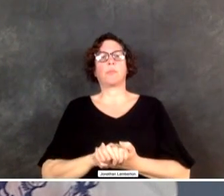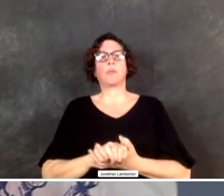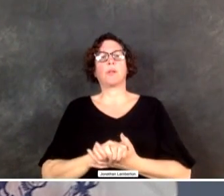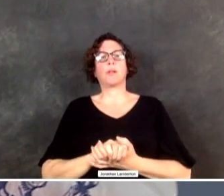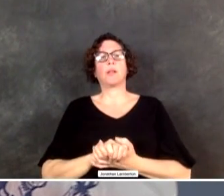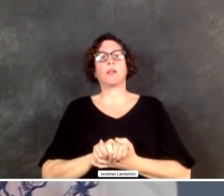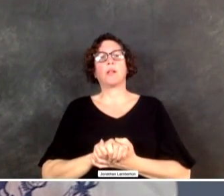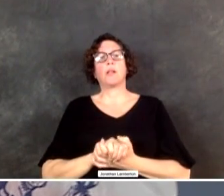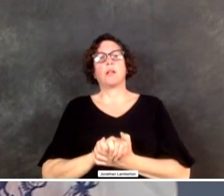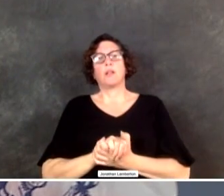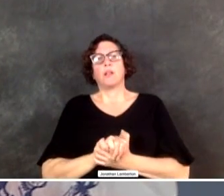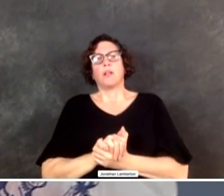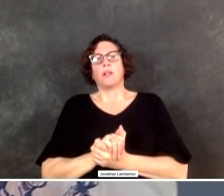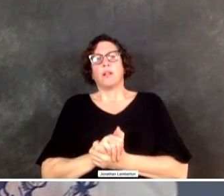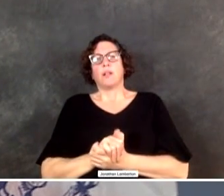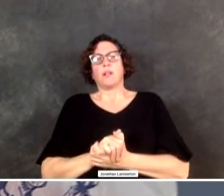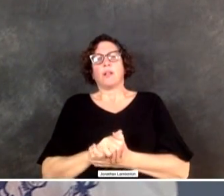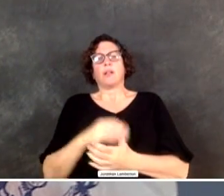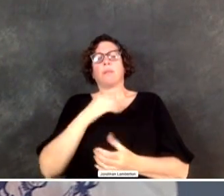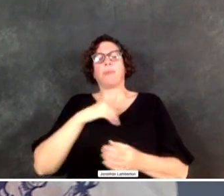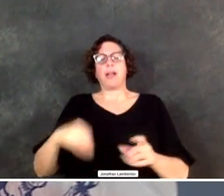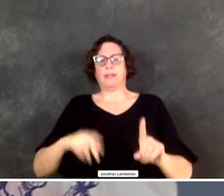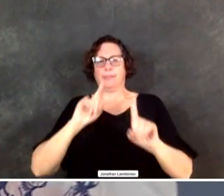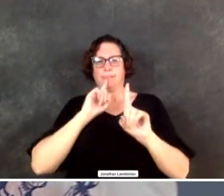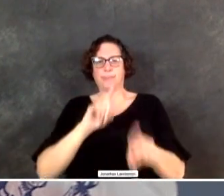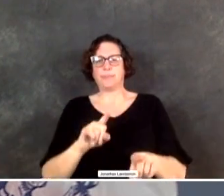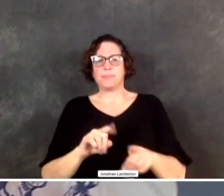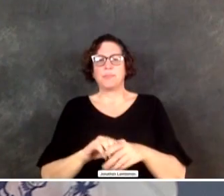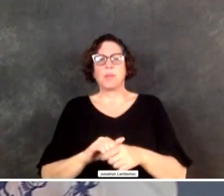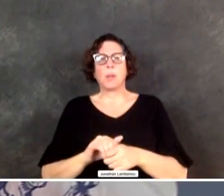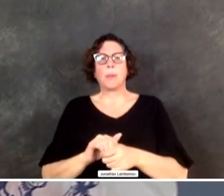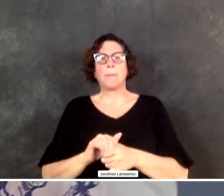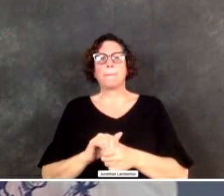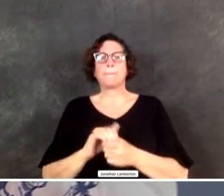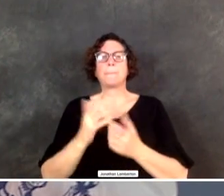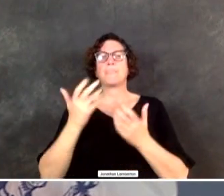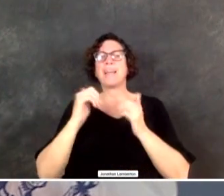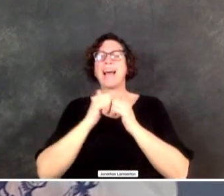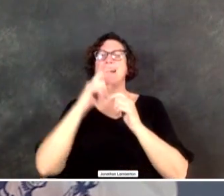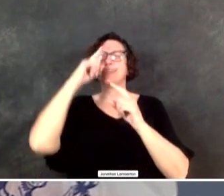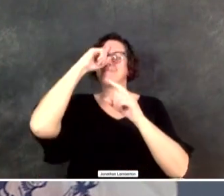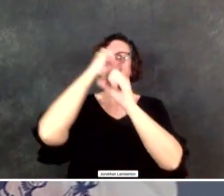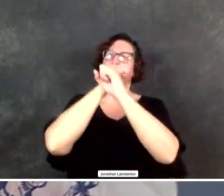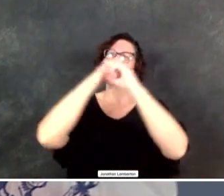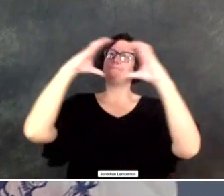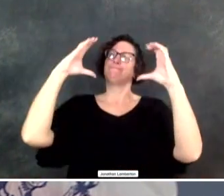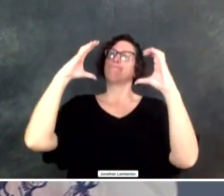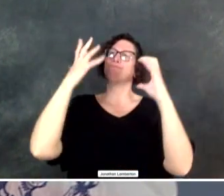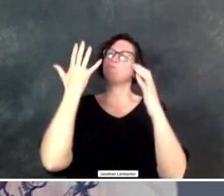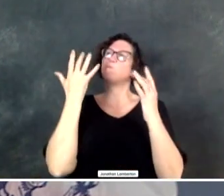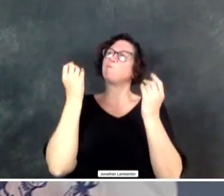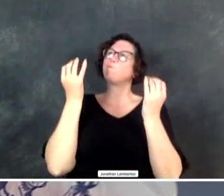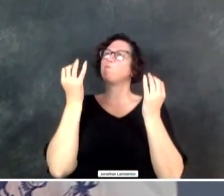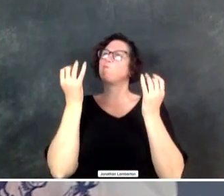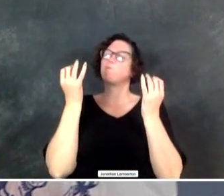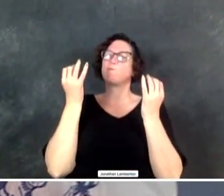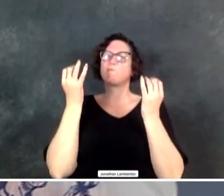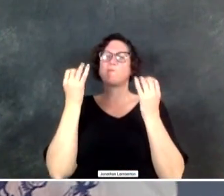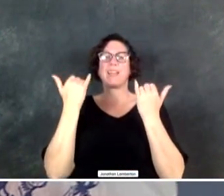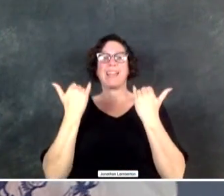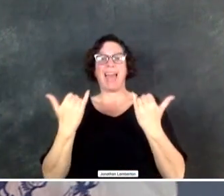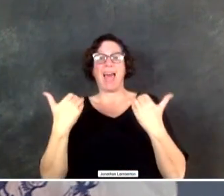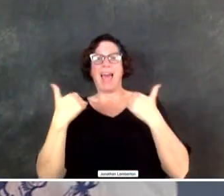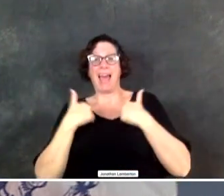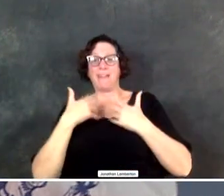is that with the social distancing, with the shelter in place, we're obviously right now